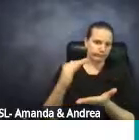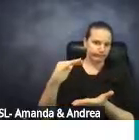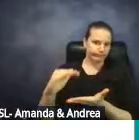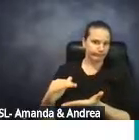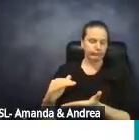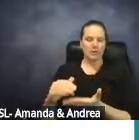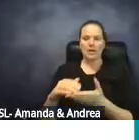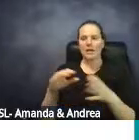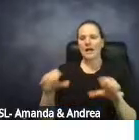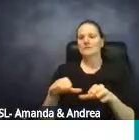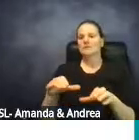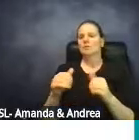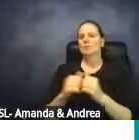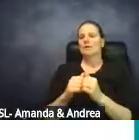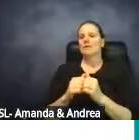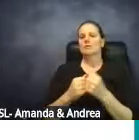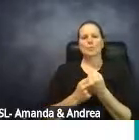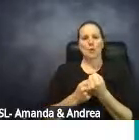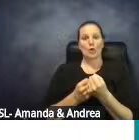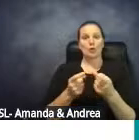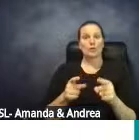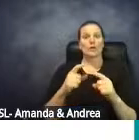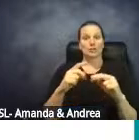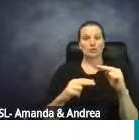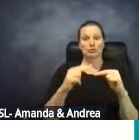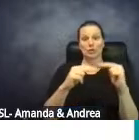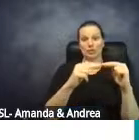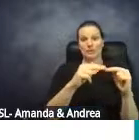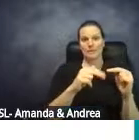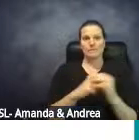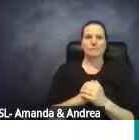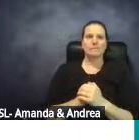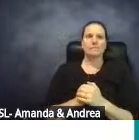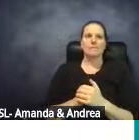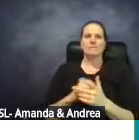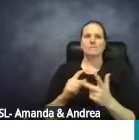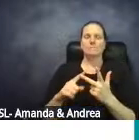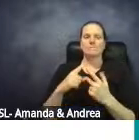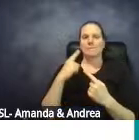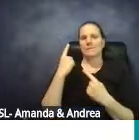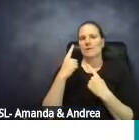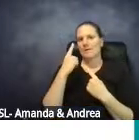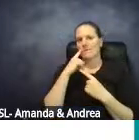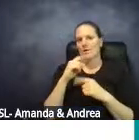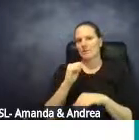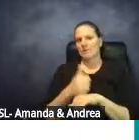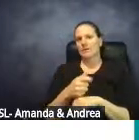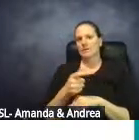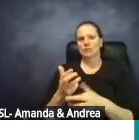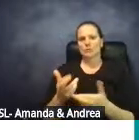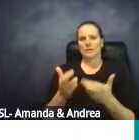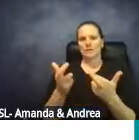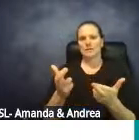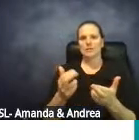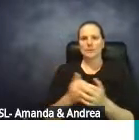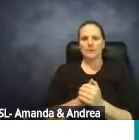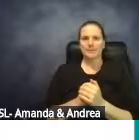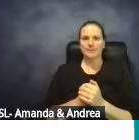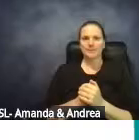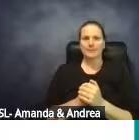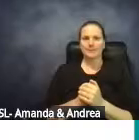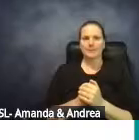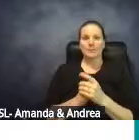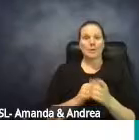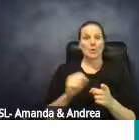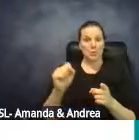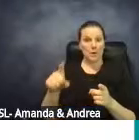to support them during construction. And then we have considerations for the implementation of these recommendations. And so a common question that